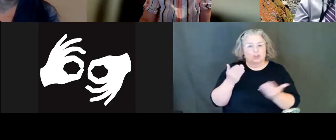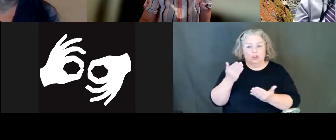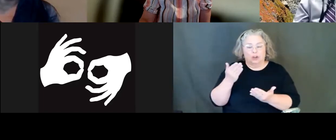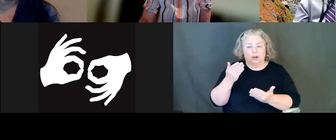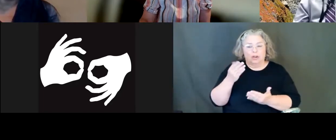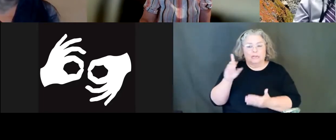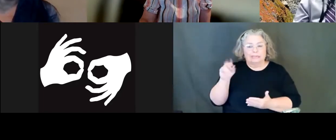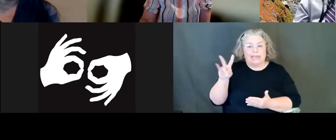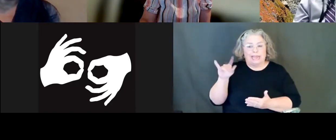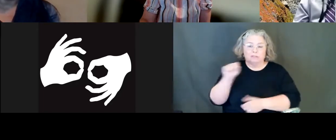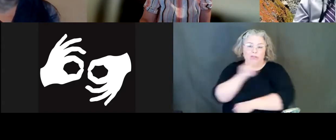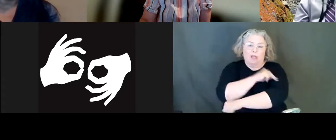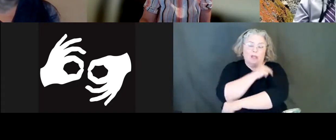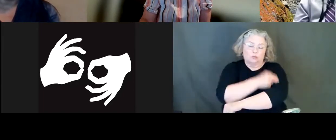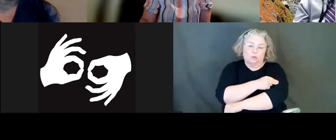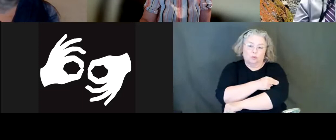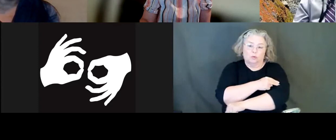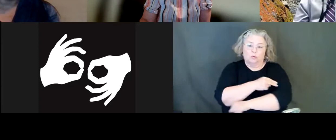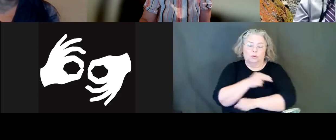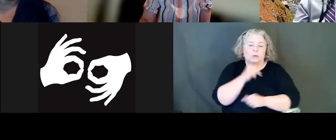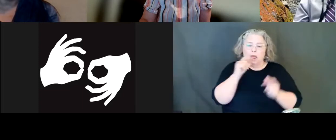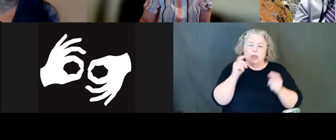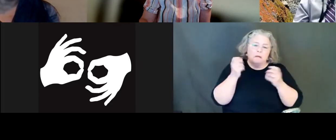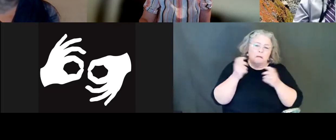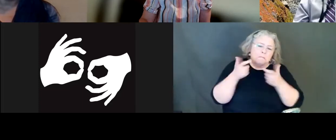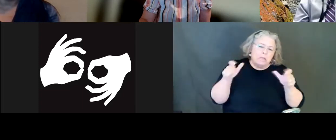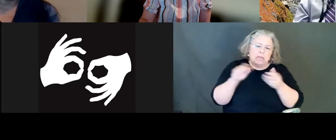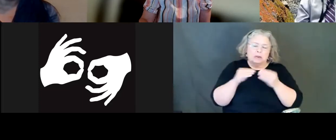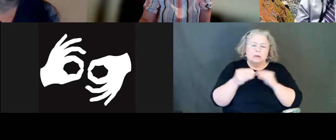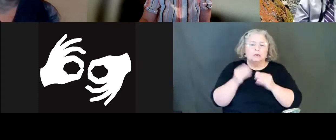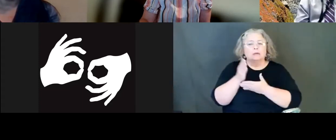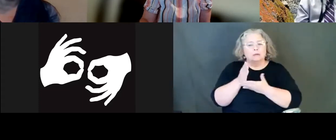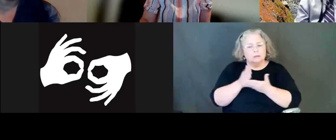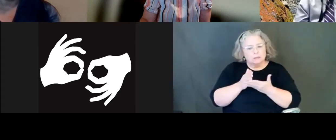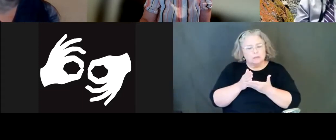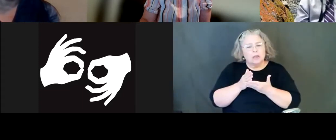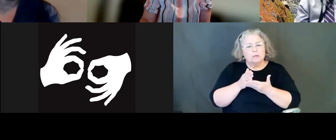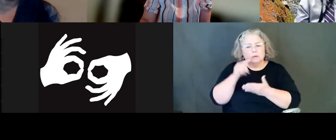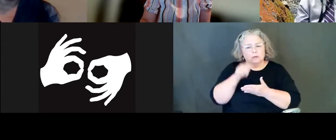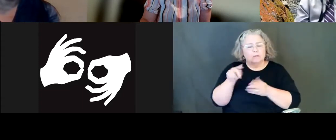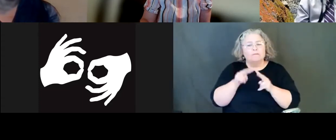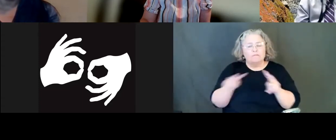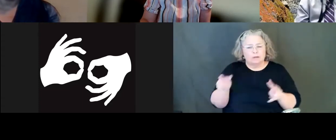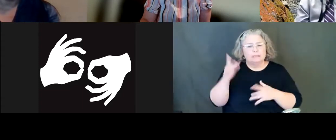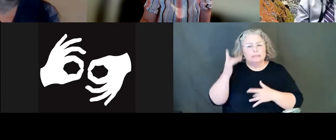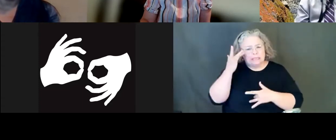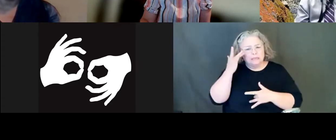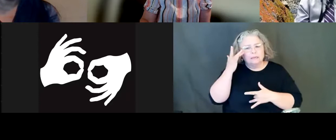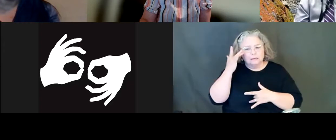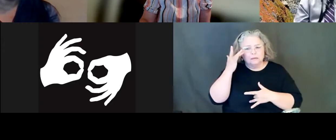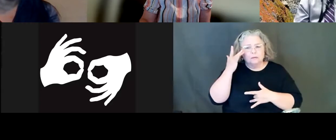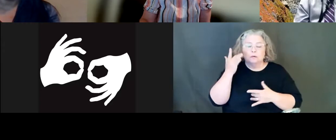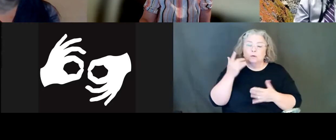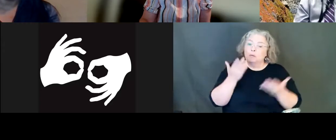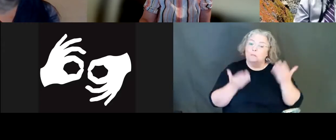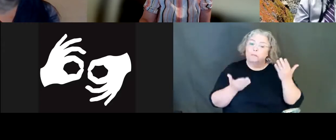now. Not large numbers, but some of them are really sick and may